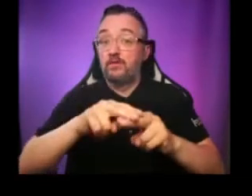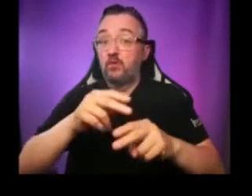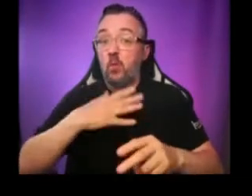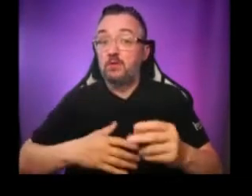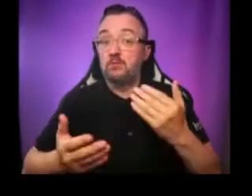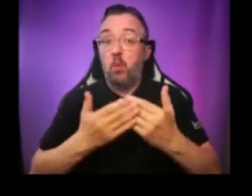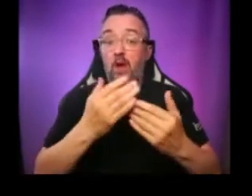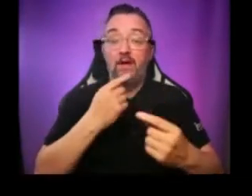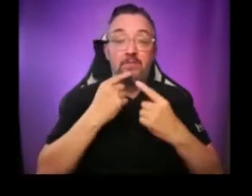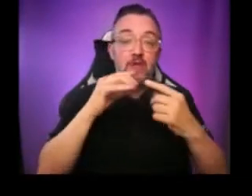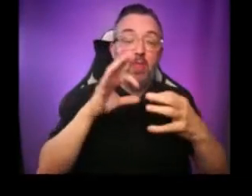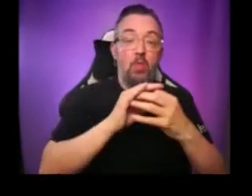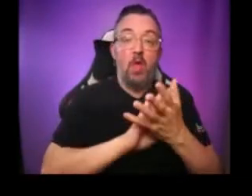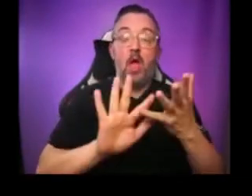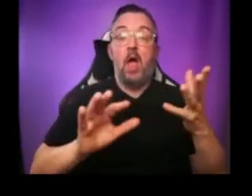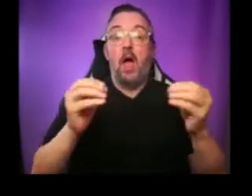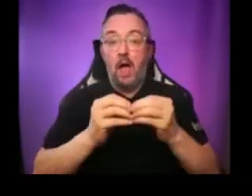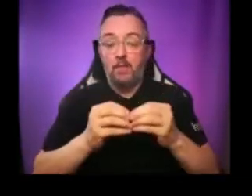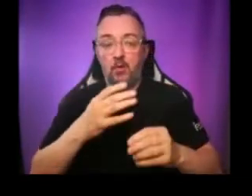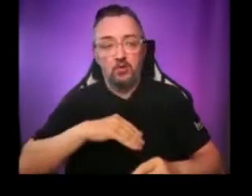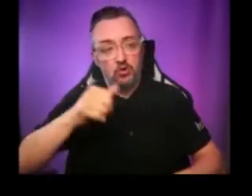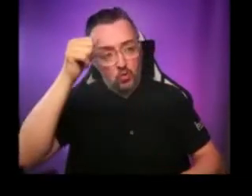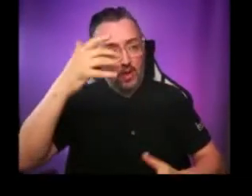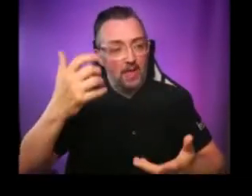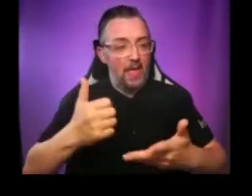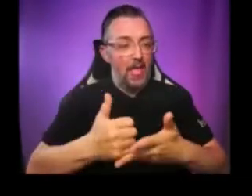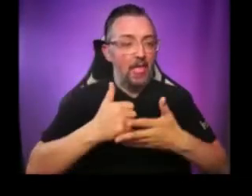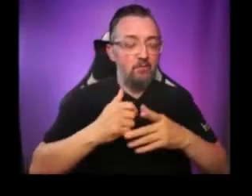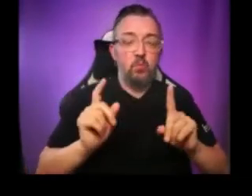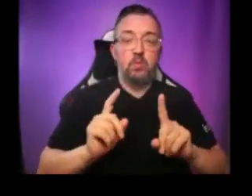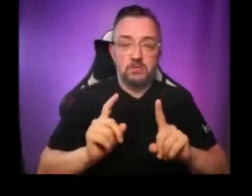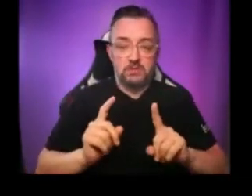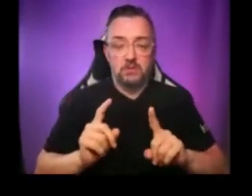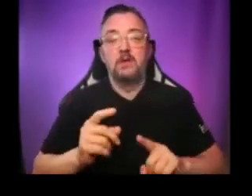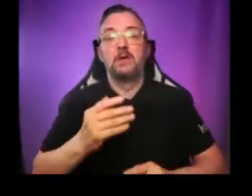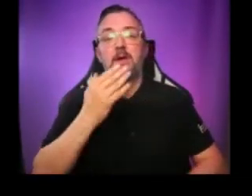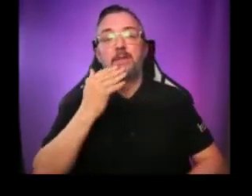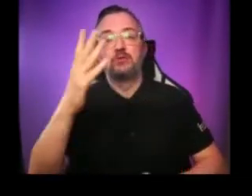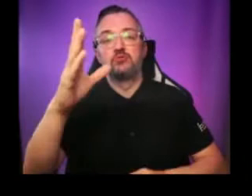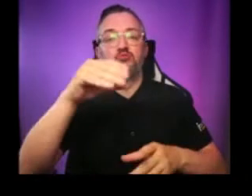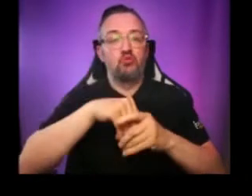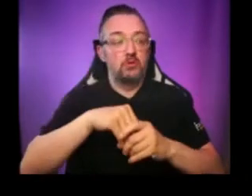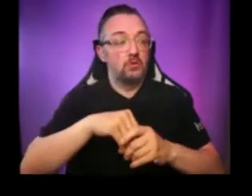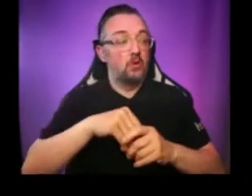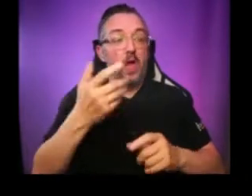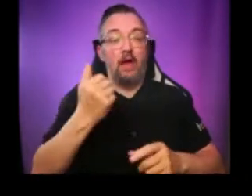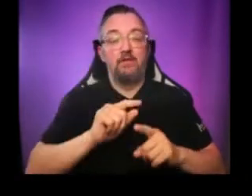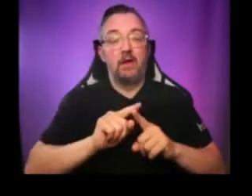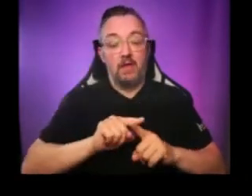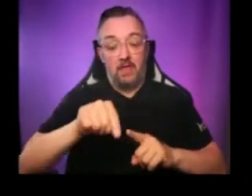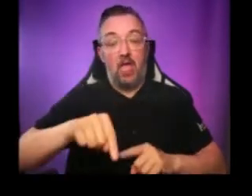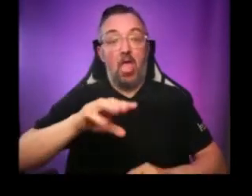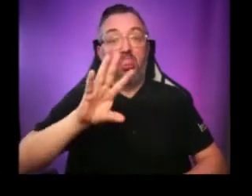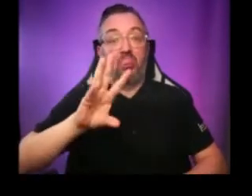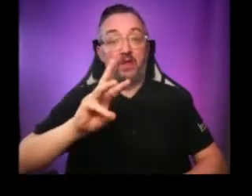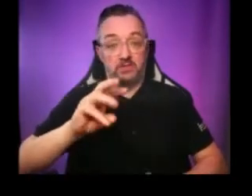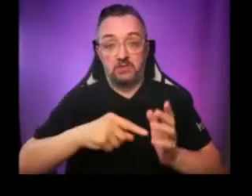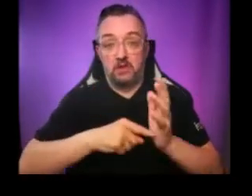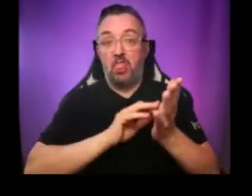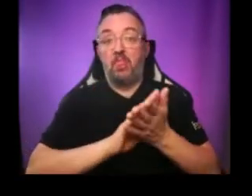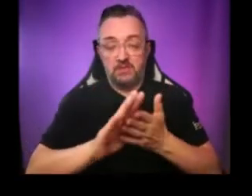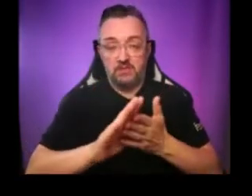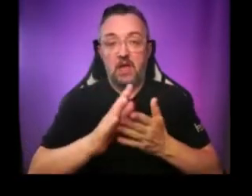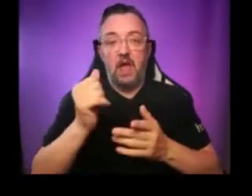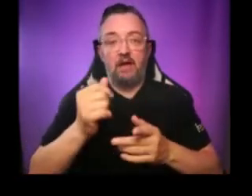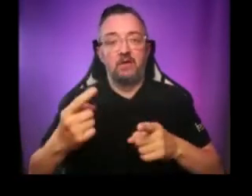hubs, or indeed to share what you feel would be helpful for us to offer in them, please join us at our follow-on session this Thursday, and you can find more details